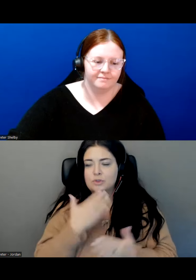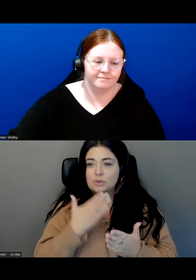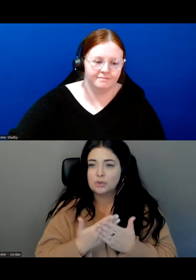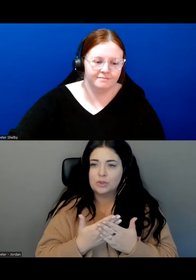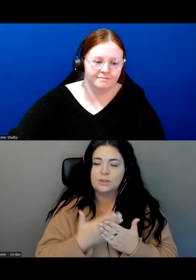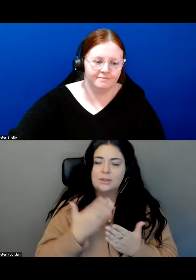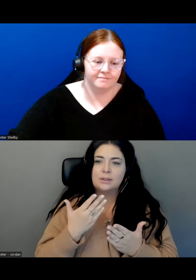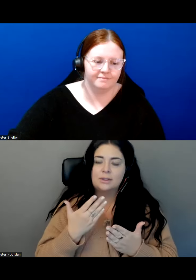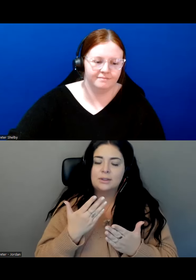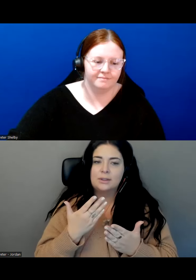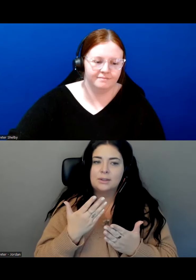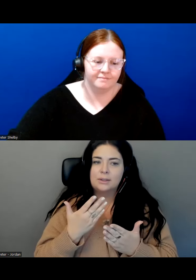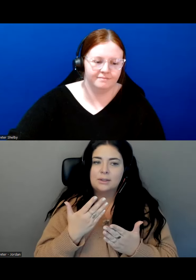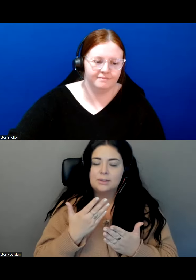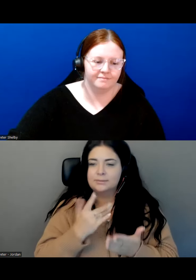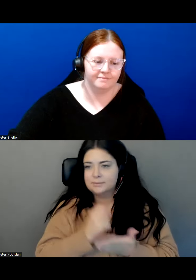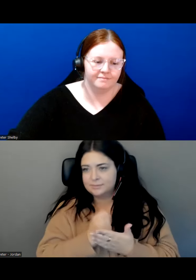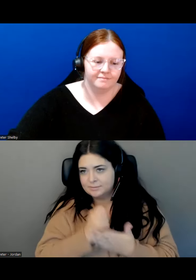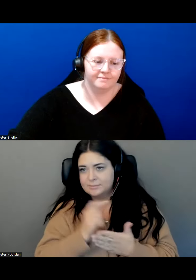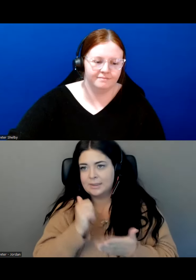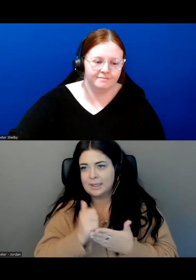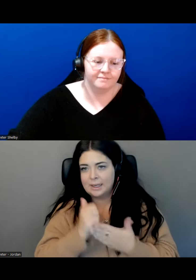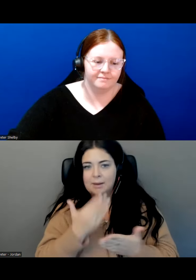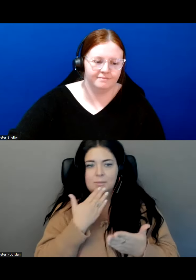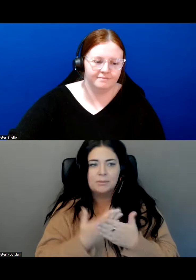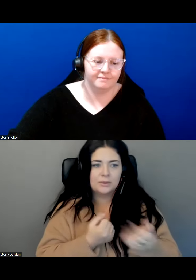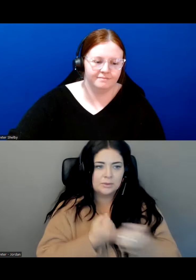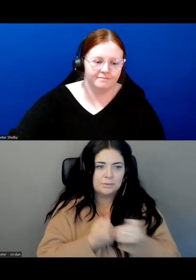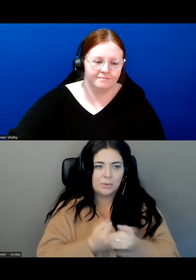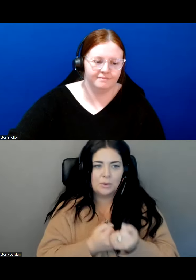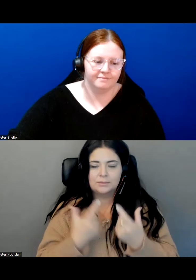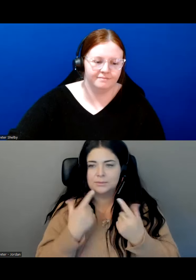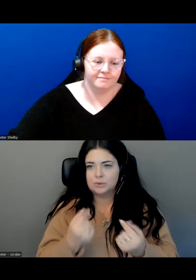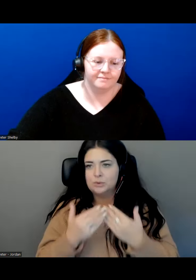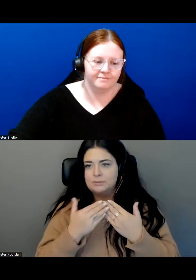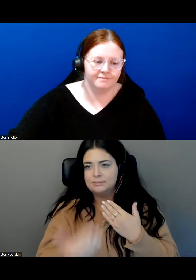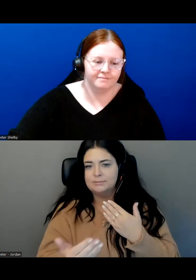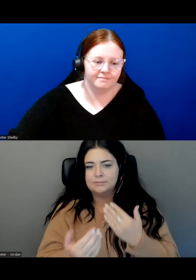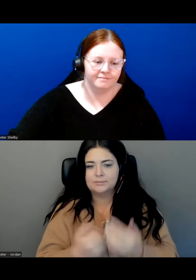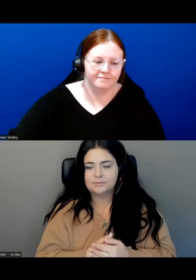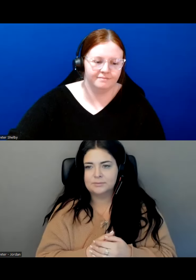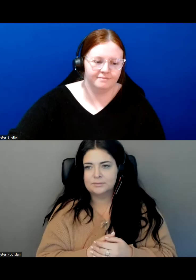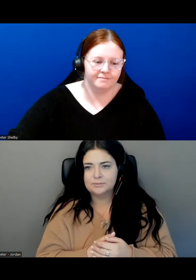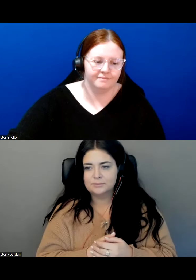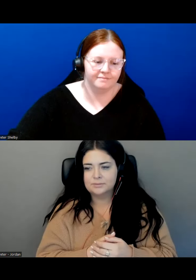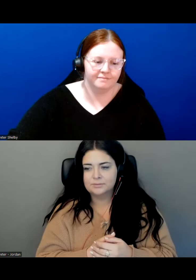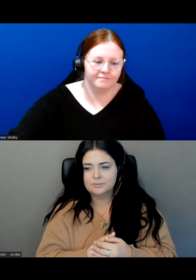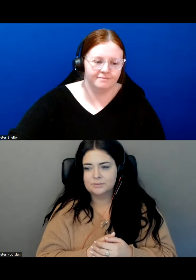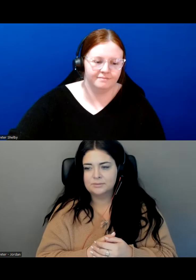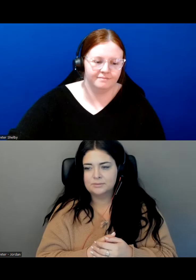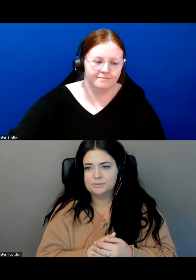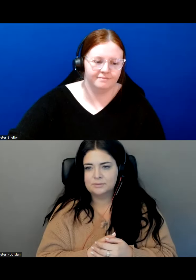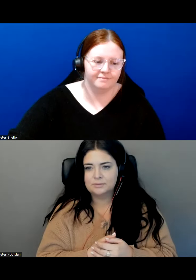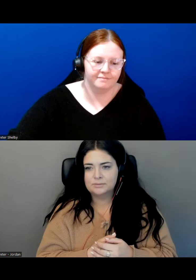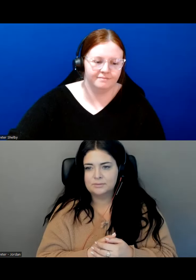and are followed through and monitored and supported in the long run. Especially with the hearing devices, because